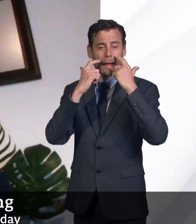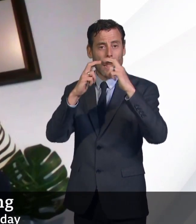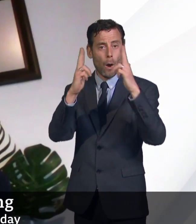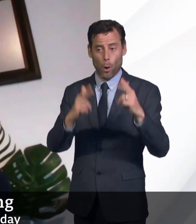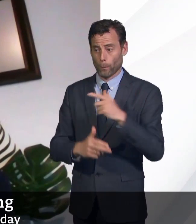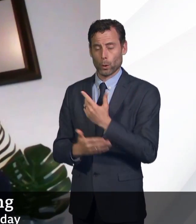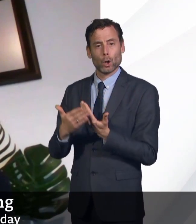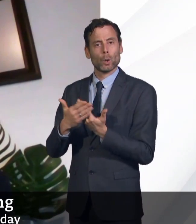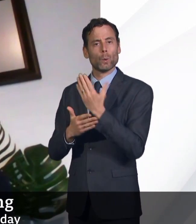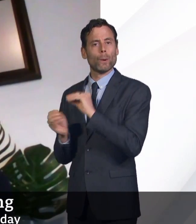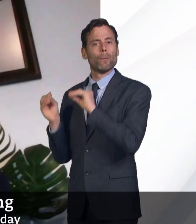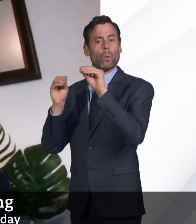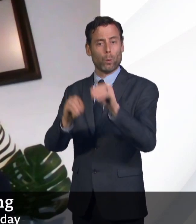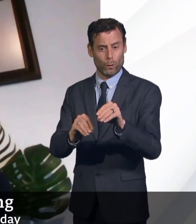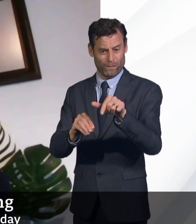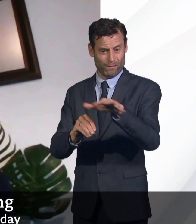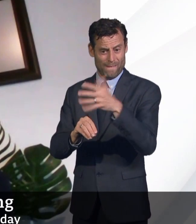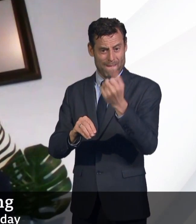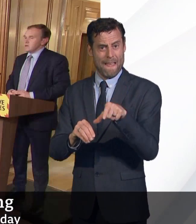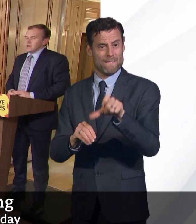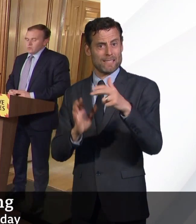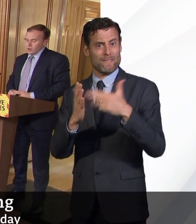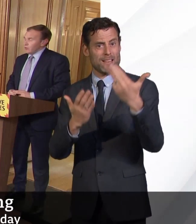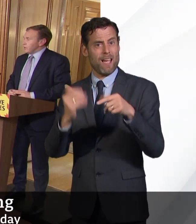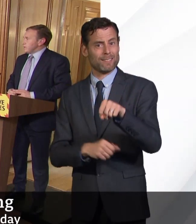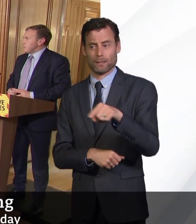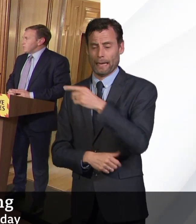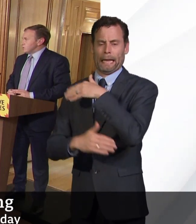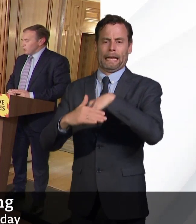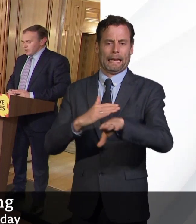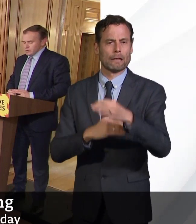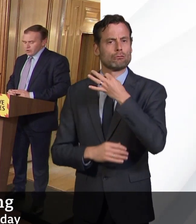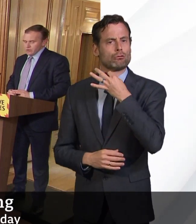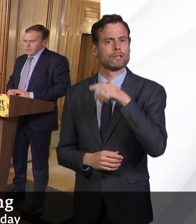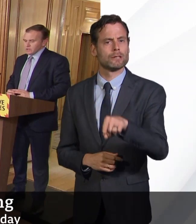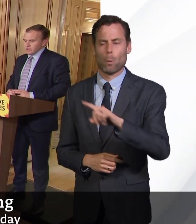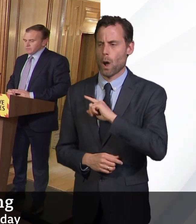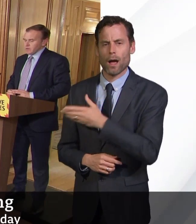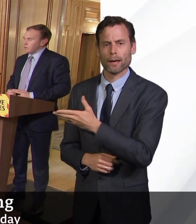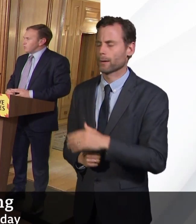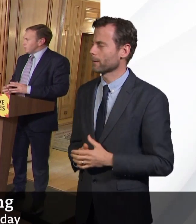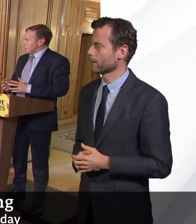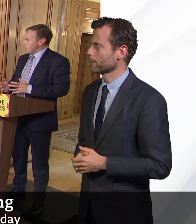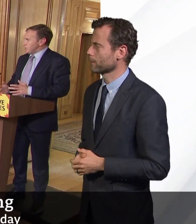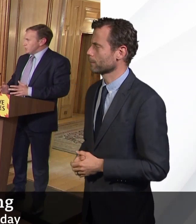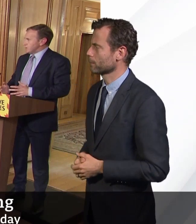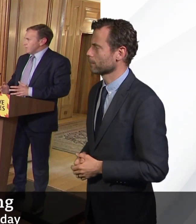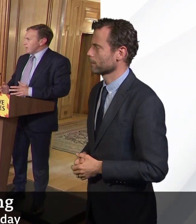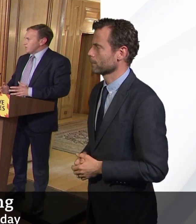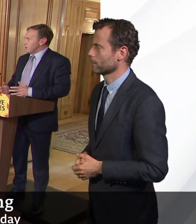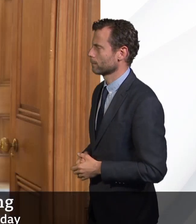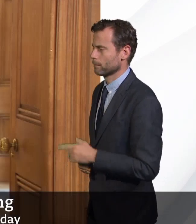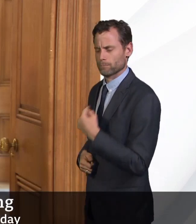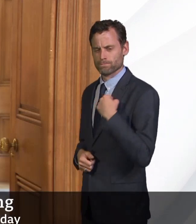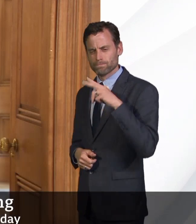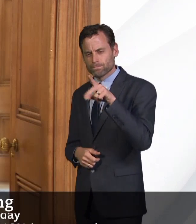after people infected with COVID-19? Well, on the first point on testing, I don't think I do accept that.